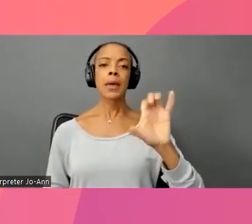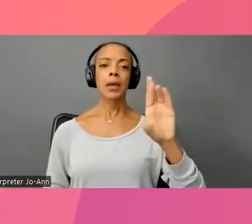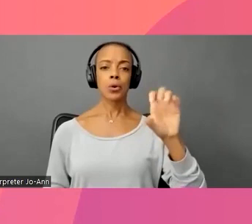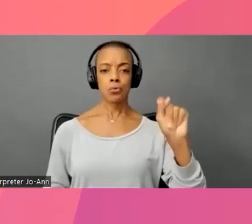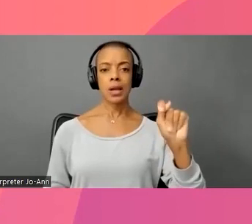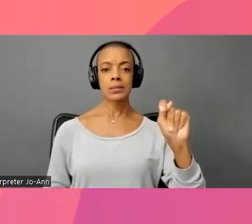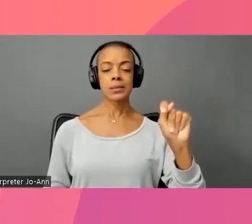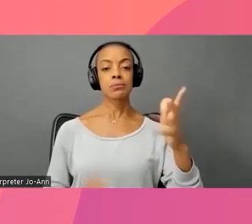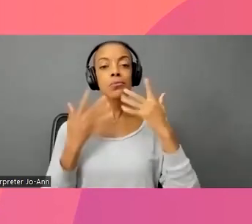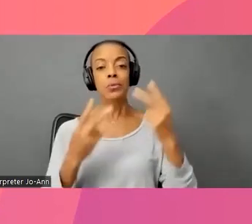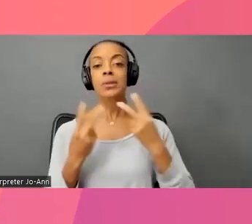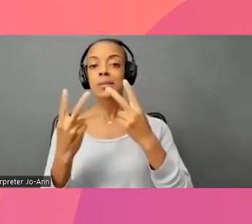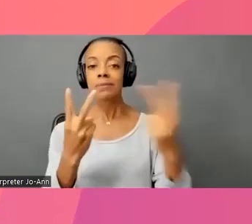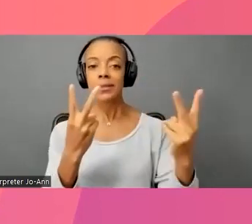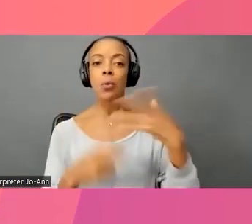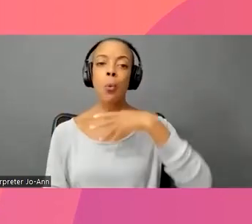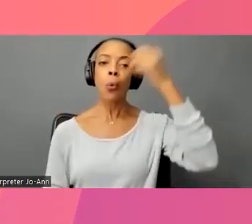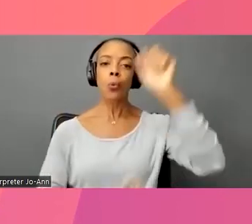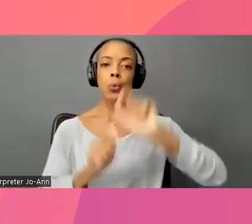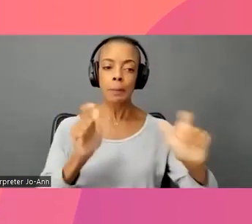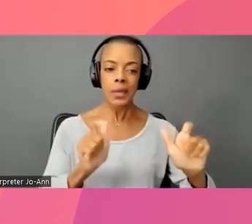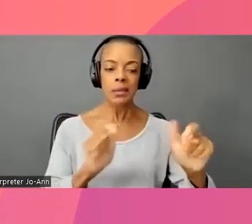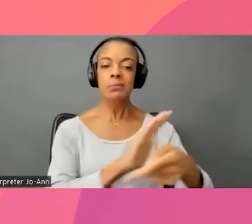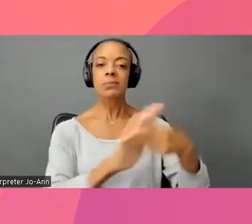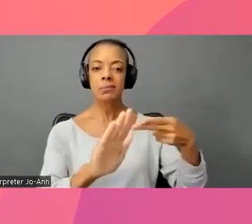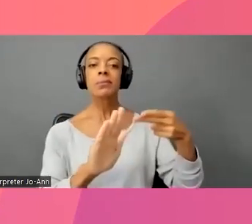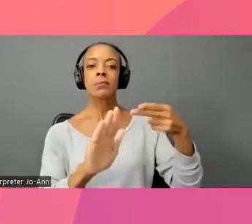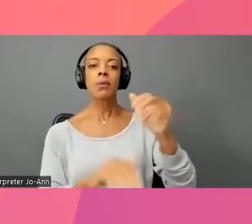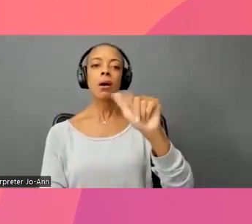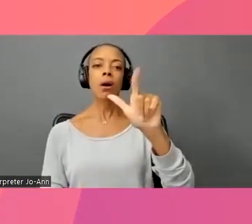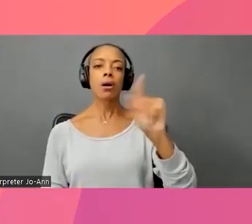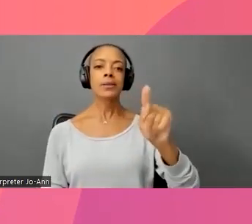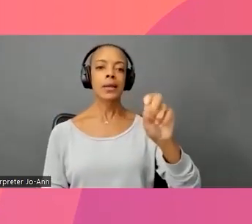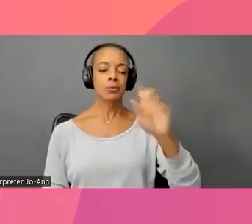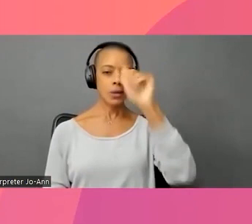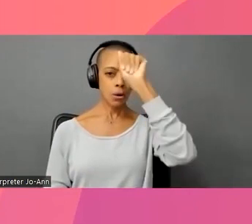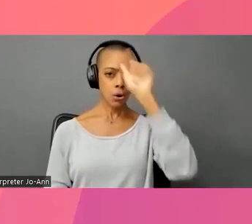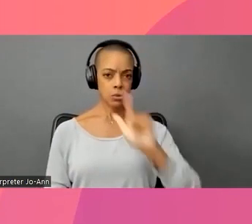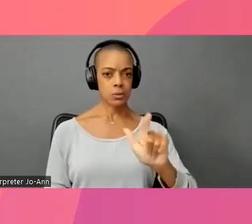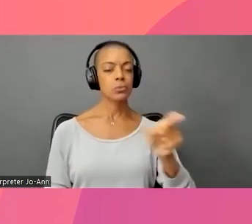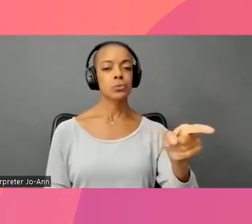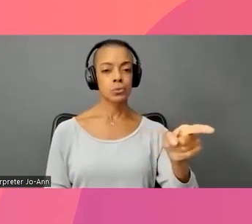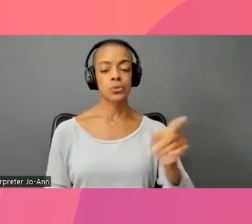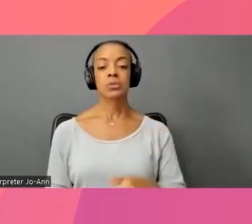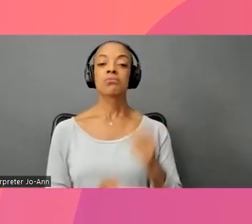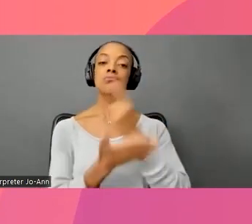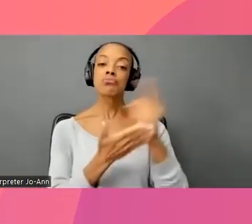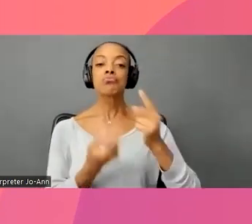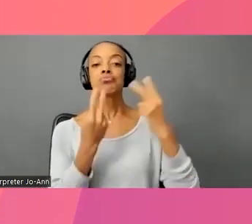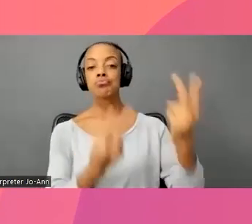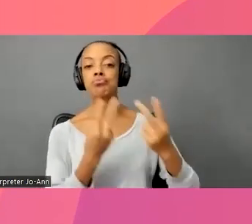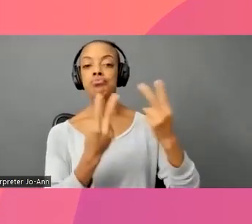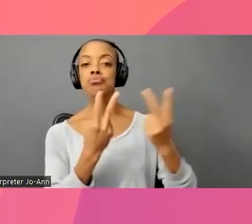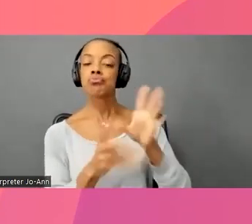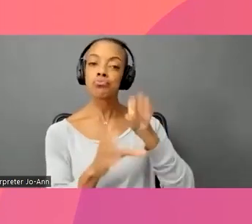friendly visits with older adults who were diagnosed with Alzheimer's. In these weekly visits, together we participated in